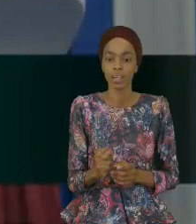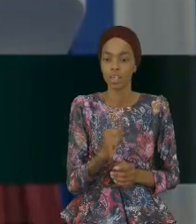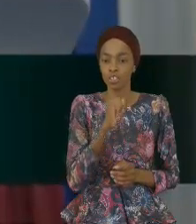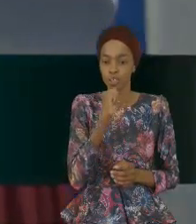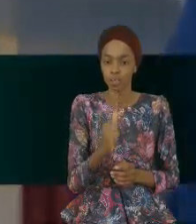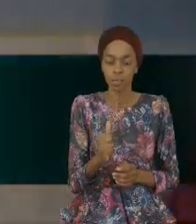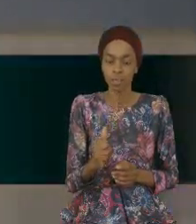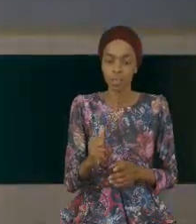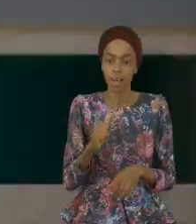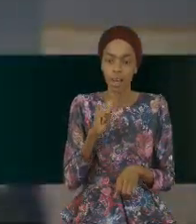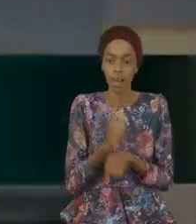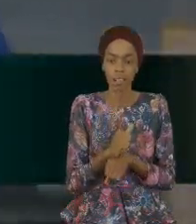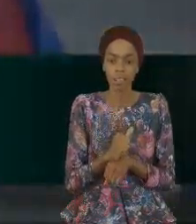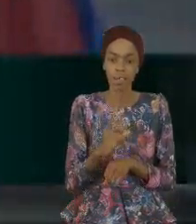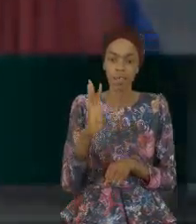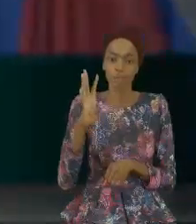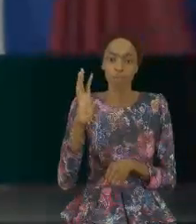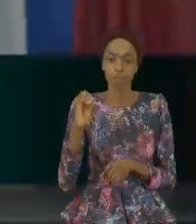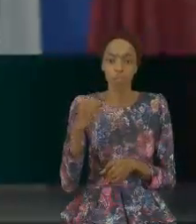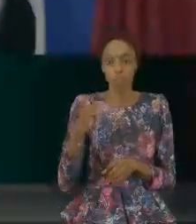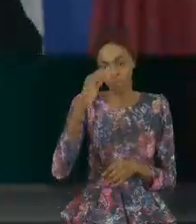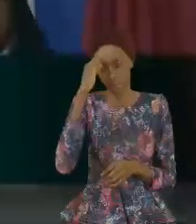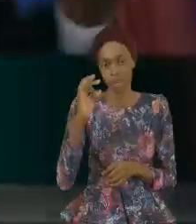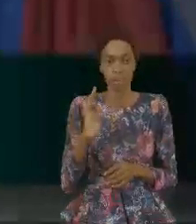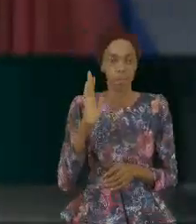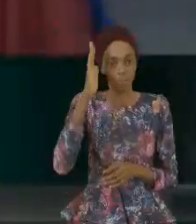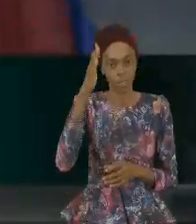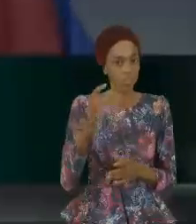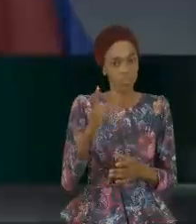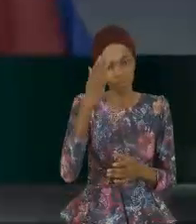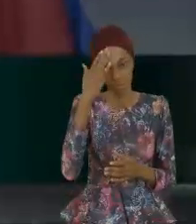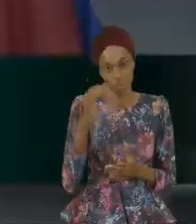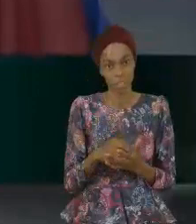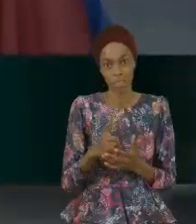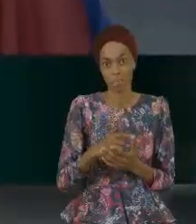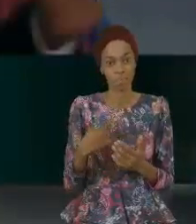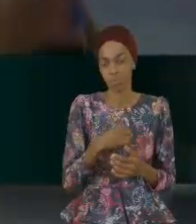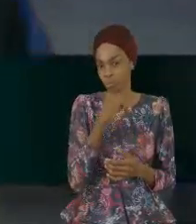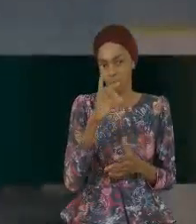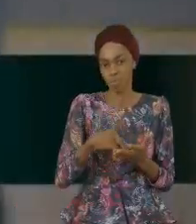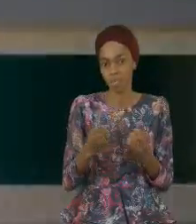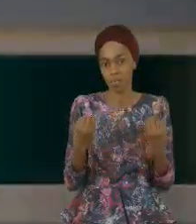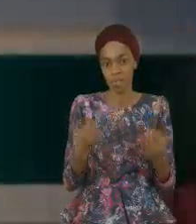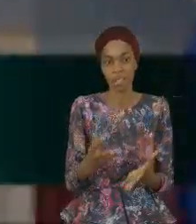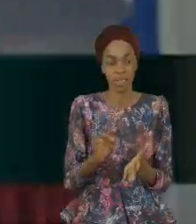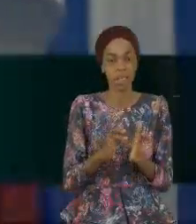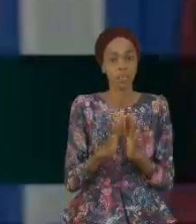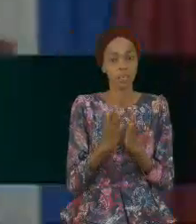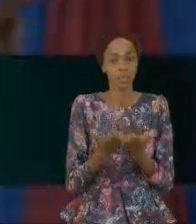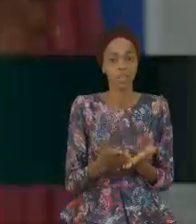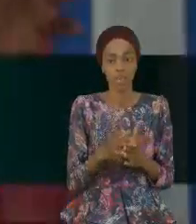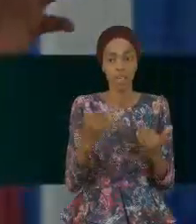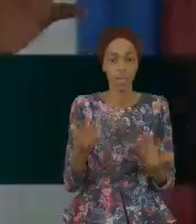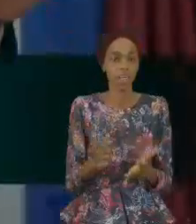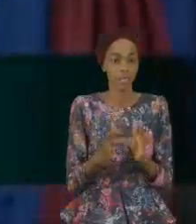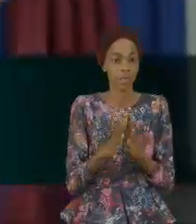a man of destiny. I'm sure you know, we don't need to, you know, read so many scriptures on this, but the scriptures are there.